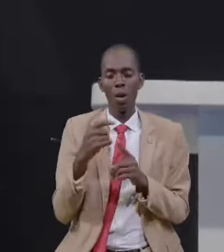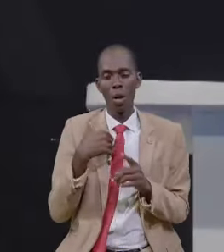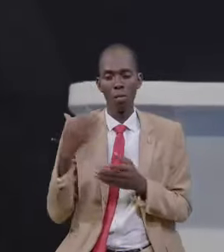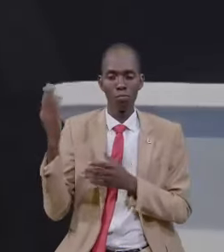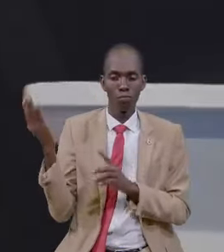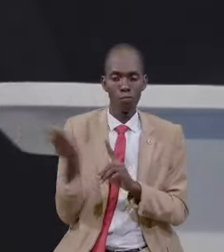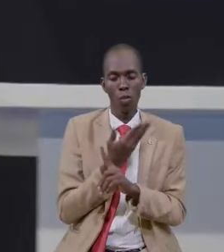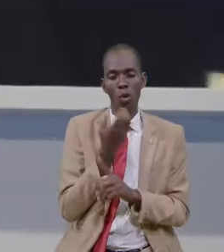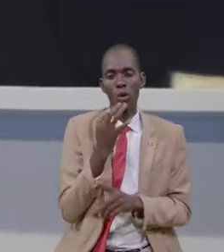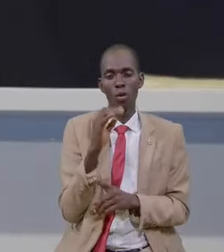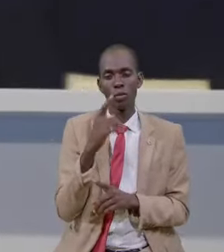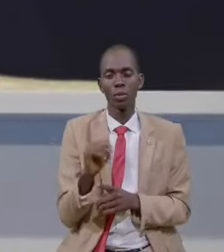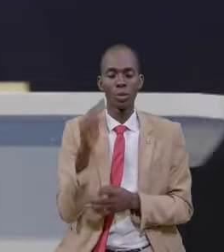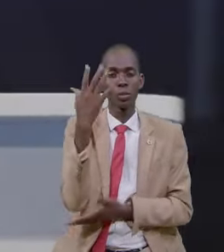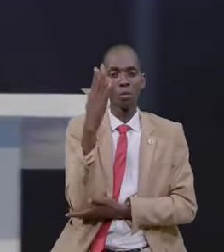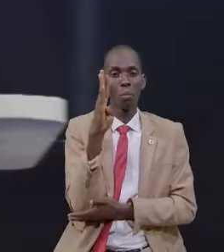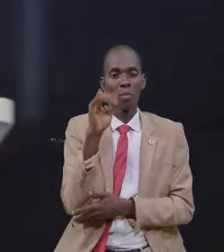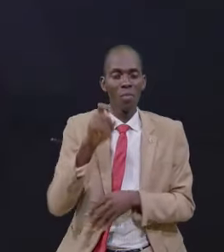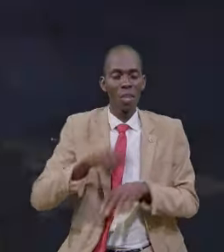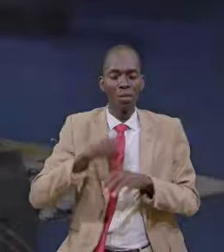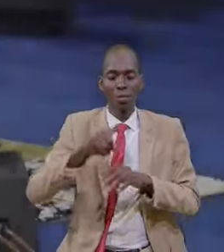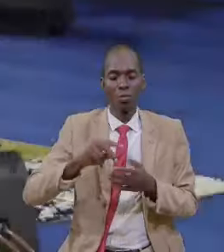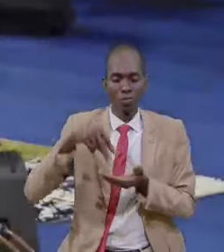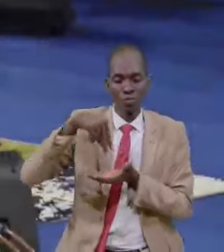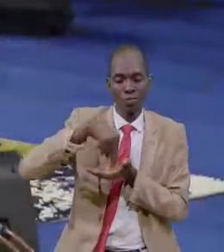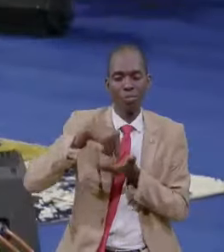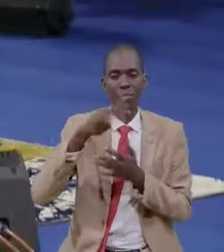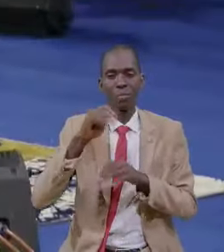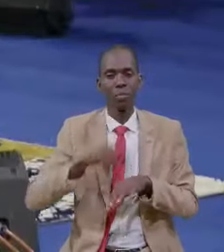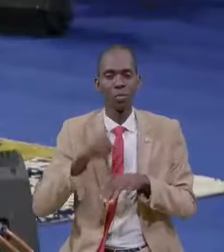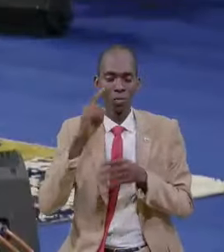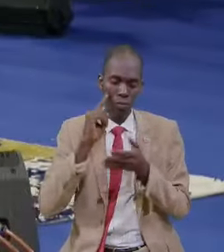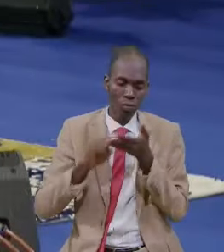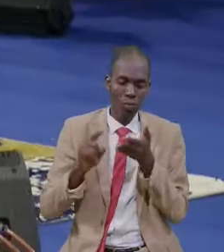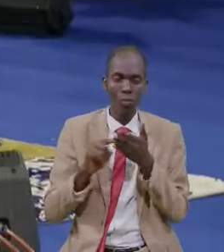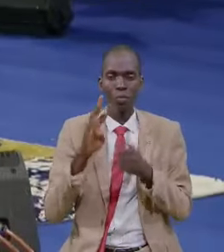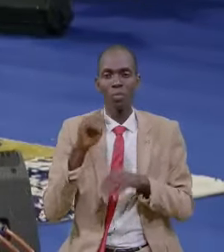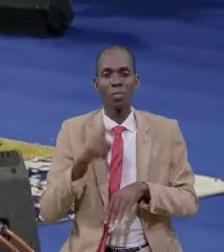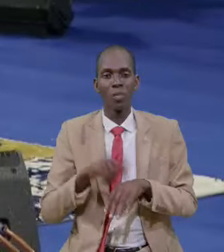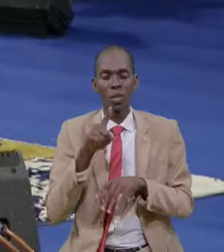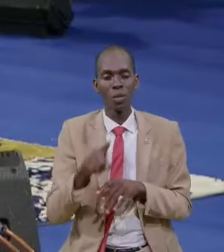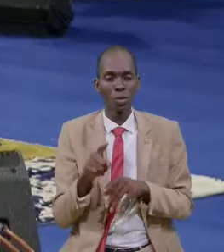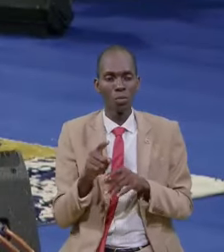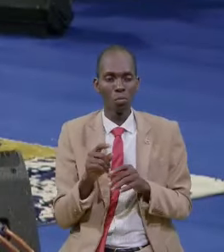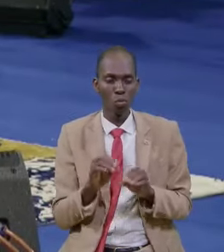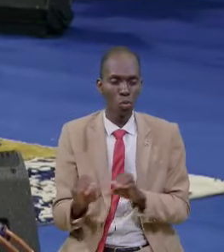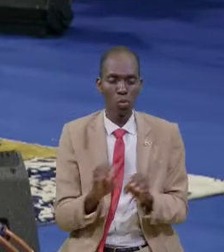By the time you get up, by the time you check up, by the time you take a step,